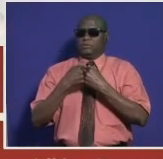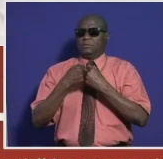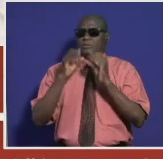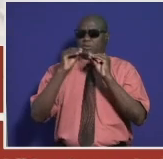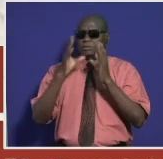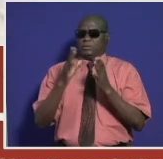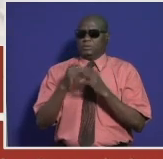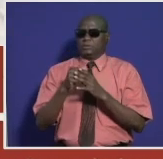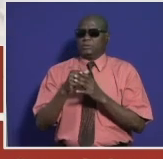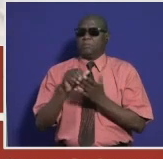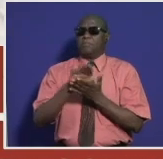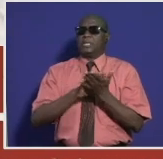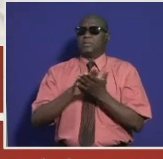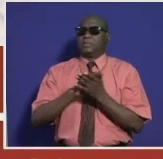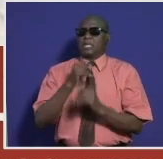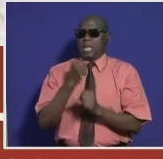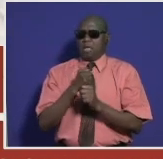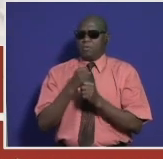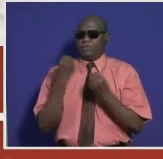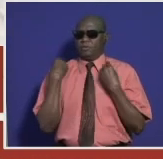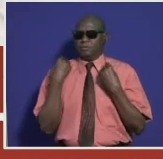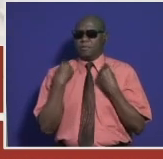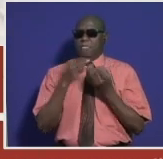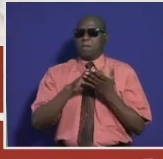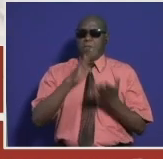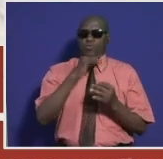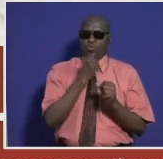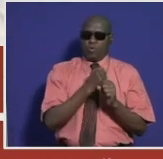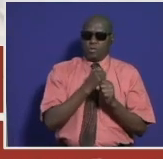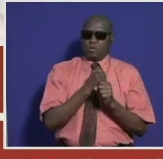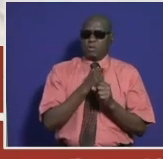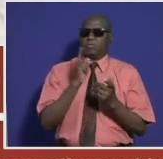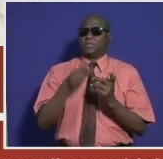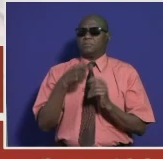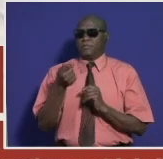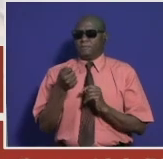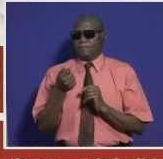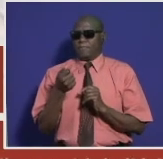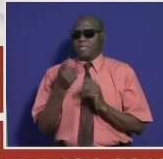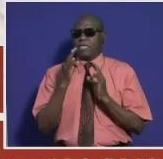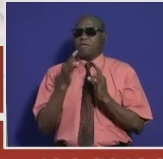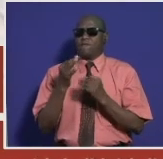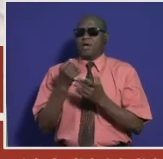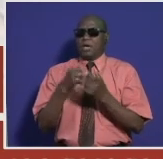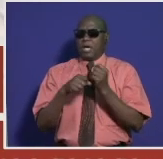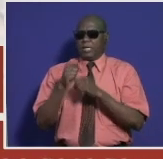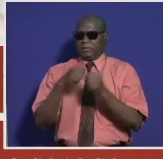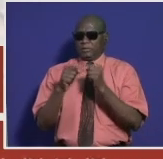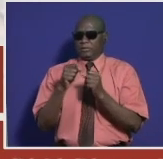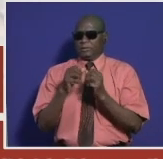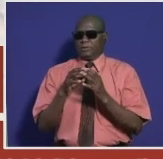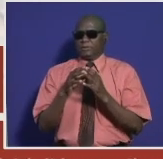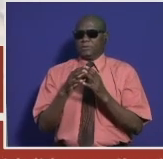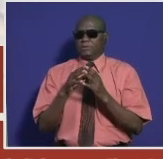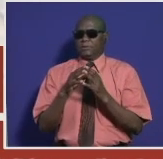labor practice that for much work that you do, you should be remunerated. If you are acting, it doesn't mean